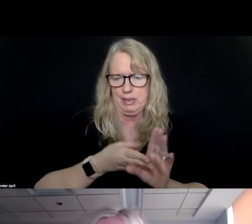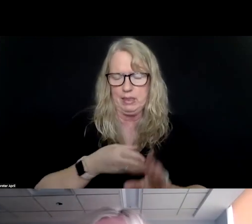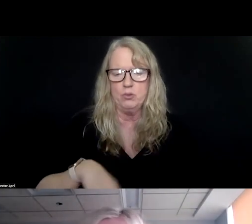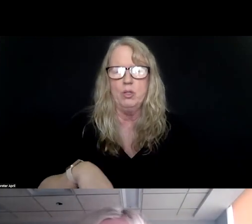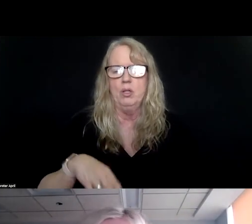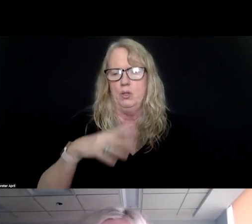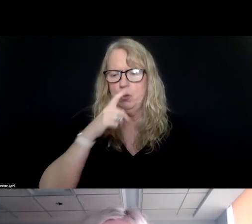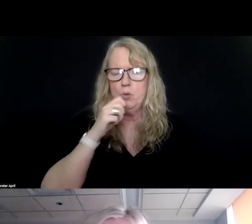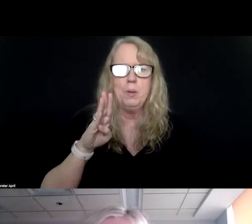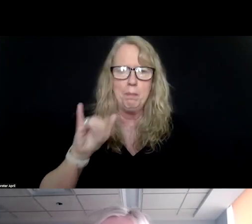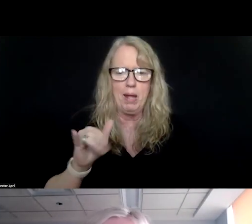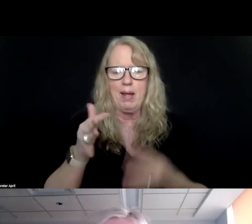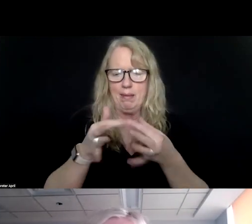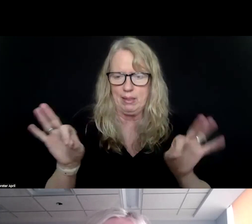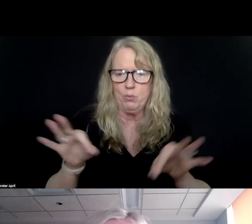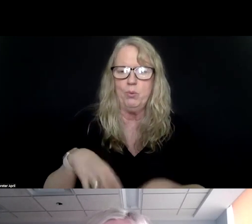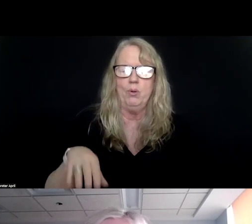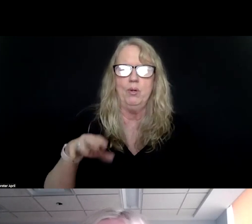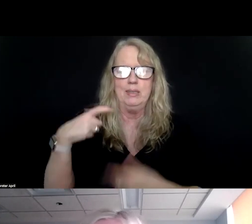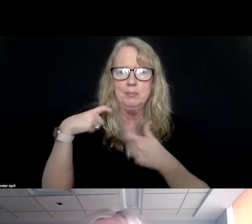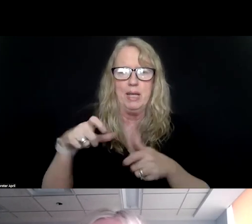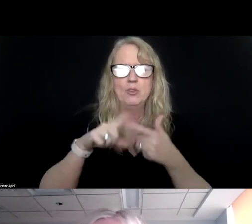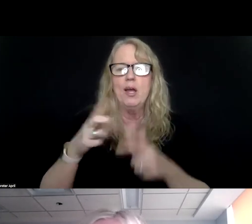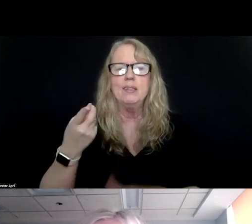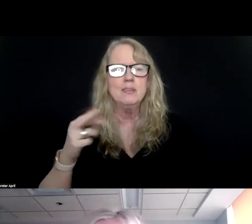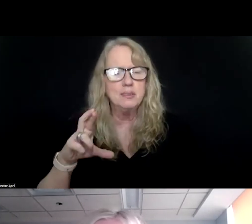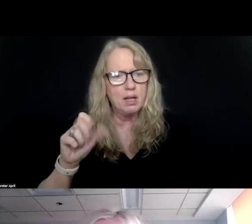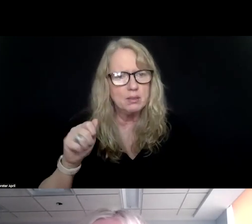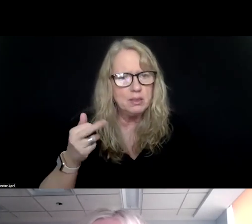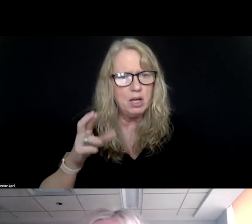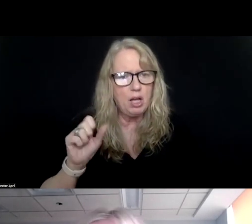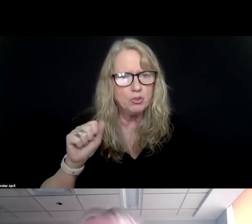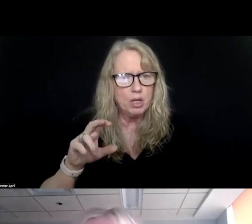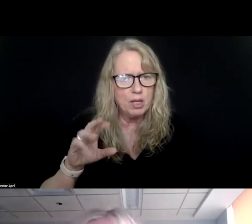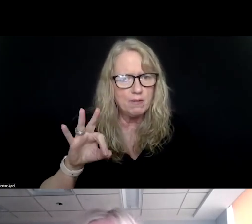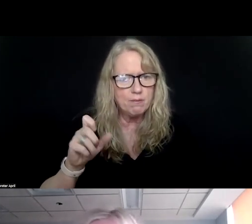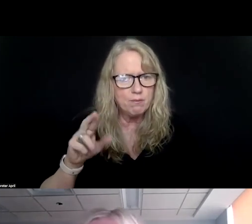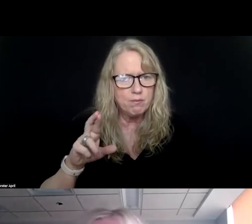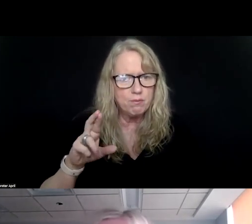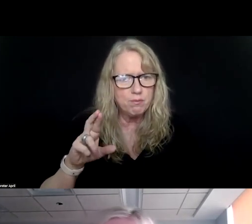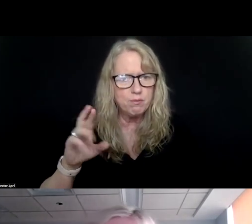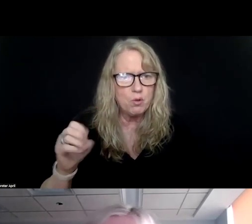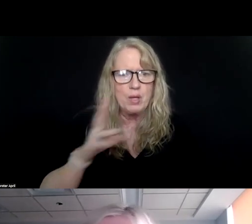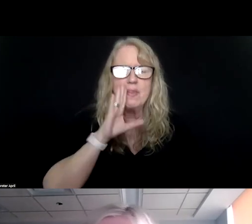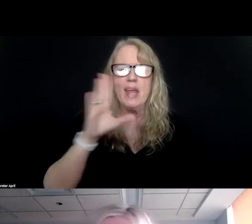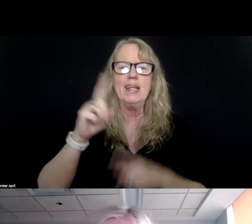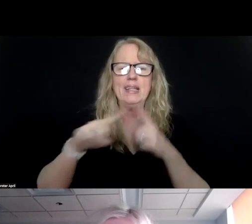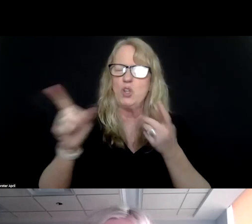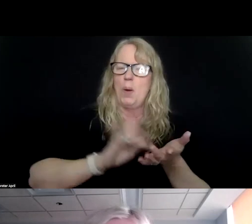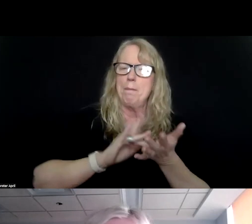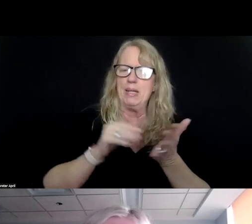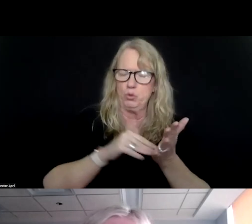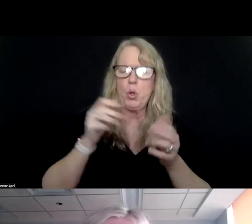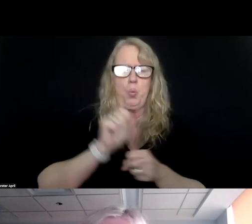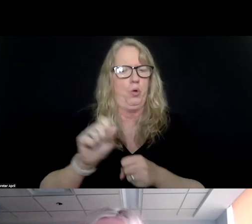whom is bilingual Spanish. And Dr. Adriana Ferre, who's our hub team medical director, works at Yale.